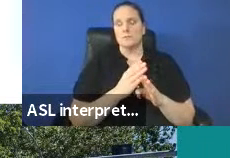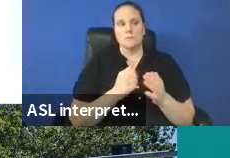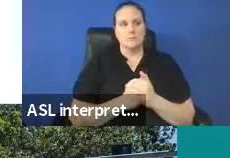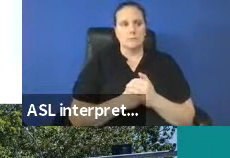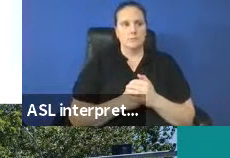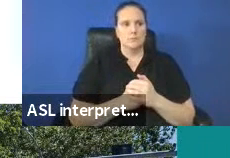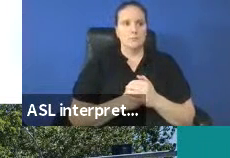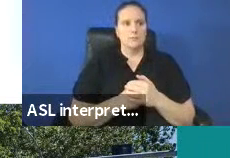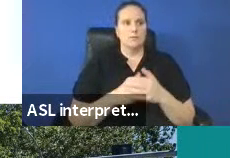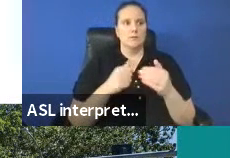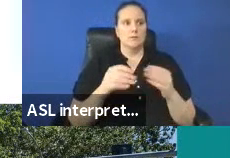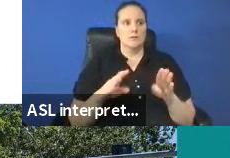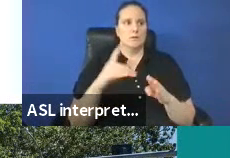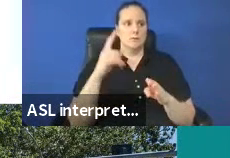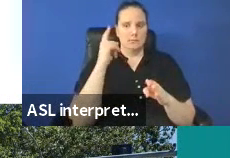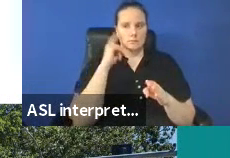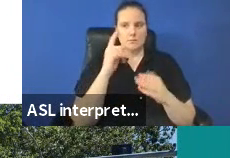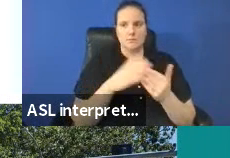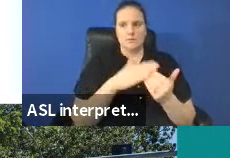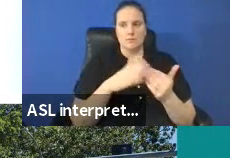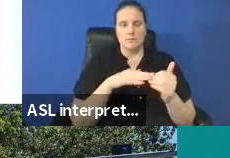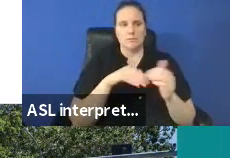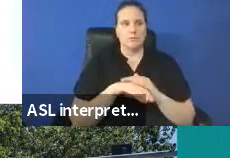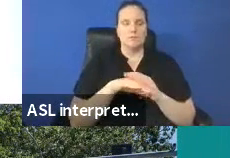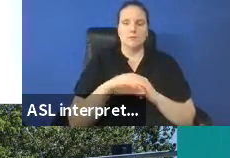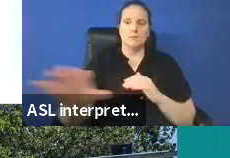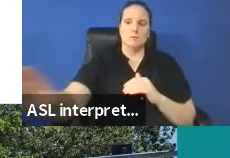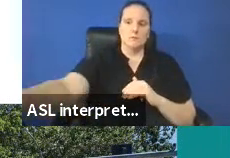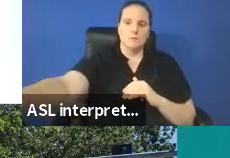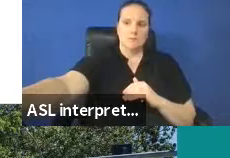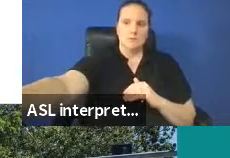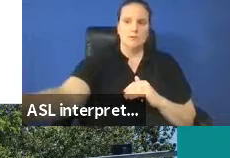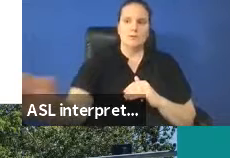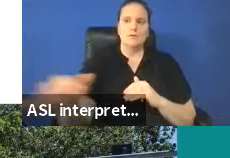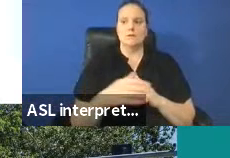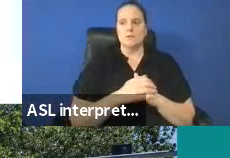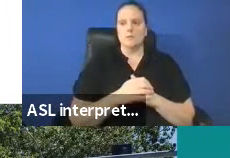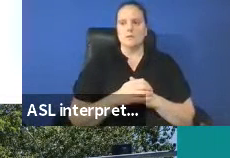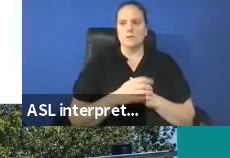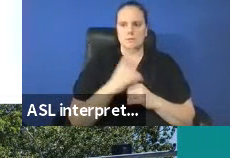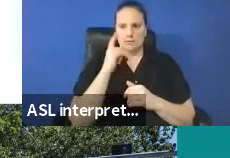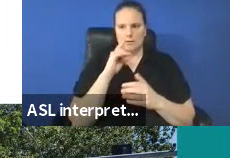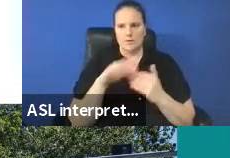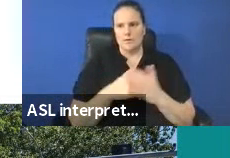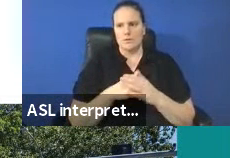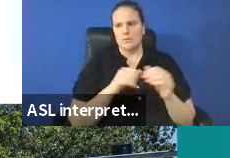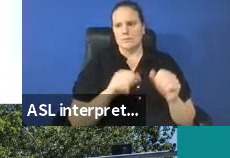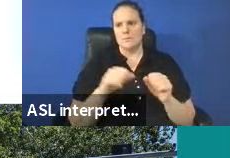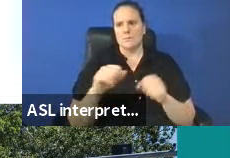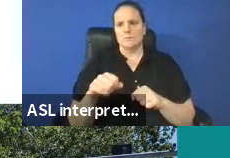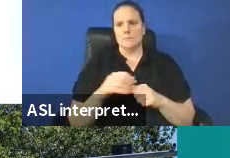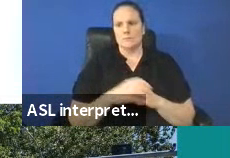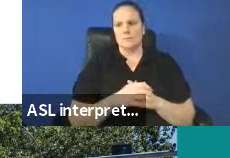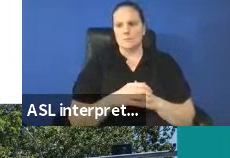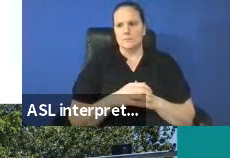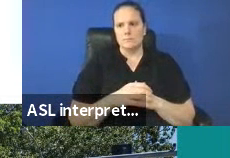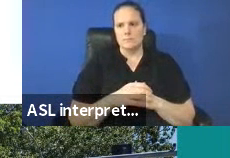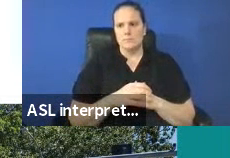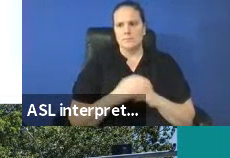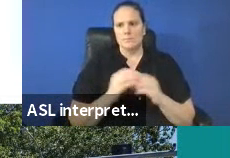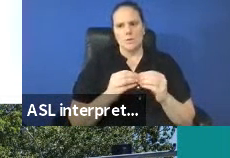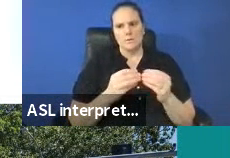is it allows for easier access for people of all abilities and can make boarding and alighting more